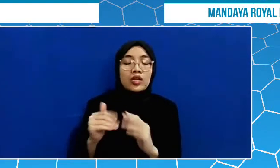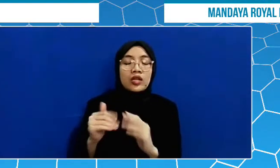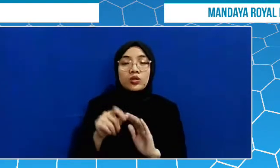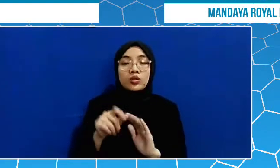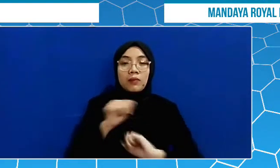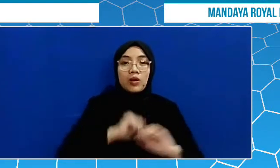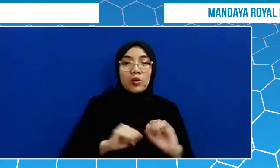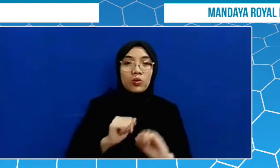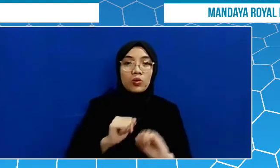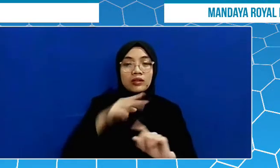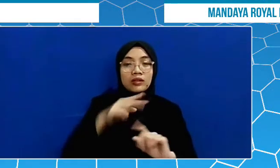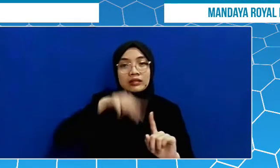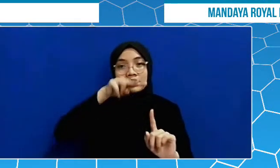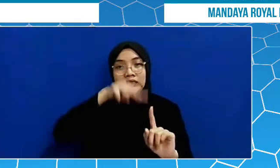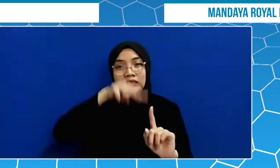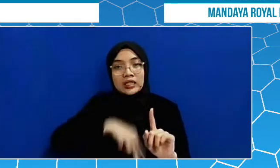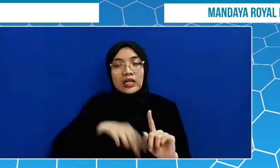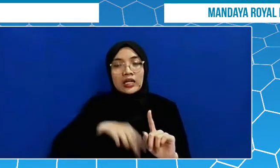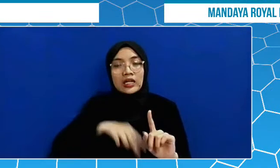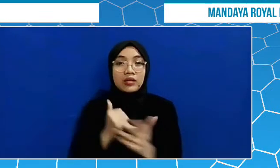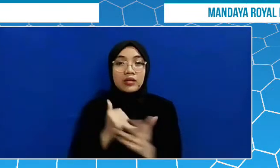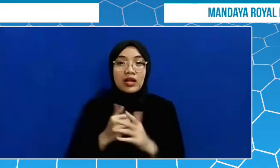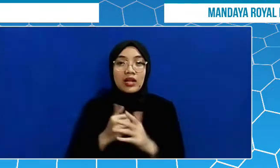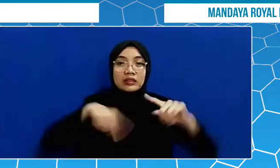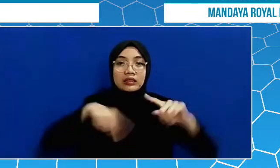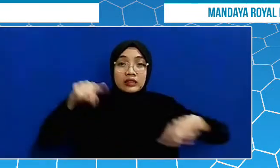any statistics on that?